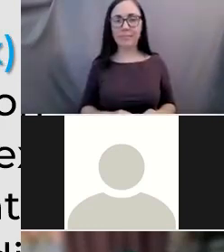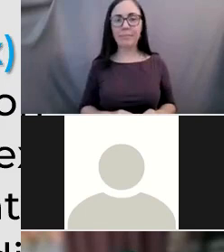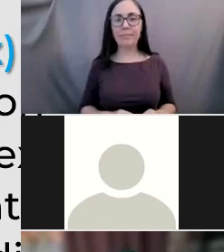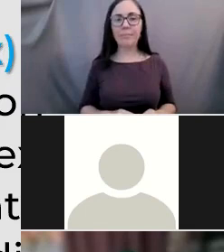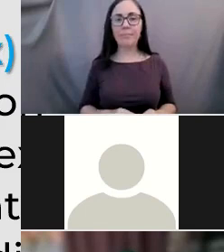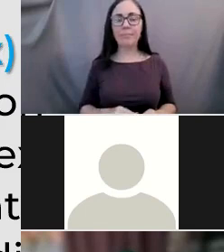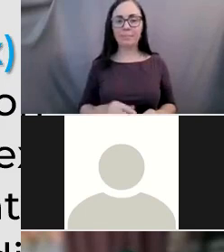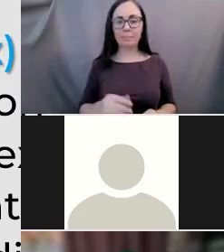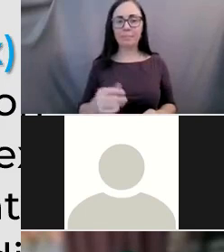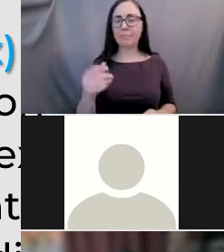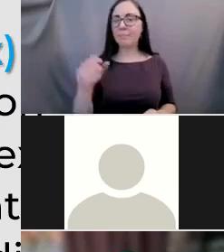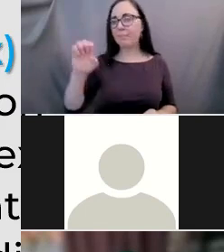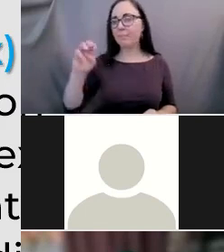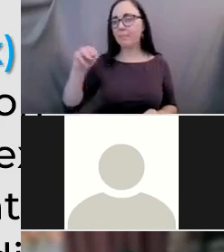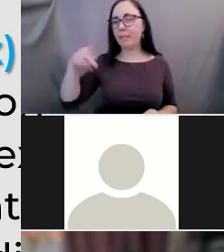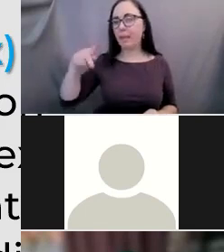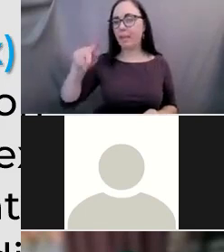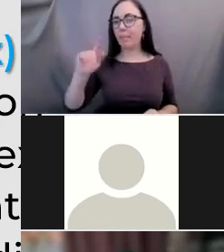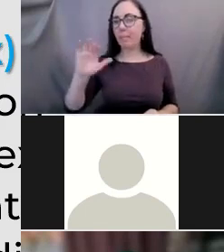empathic understanding,